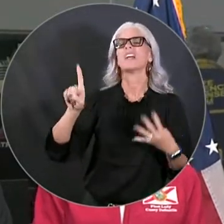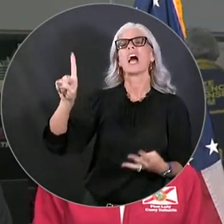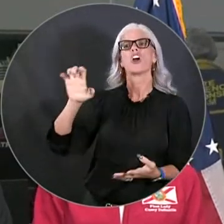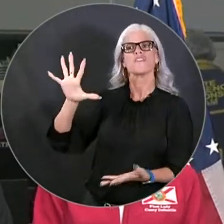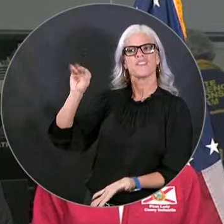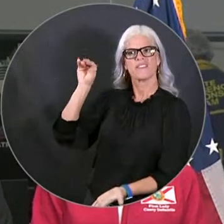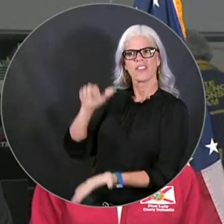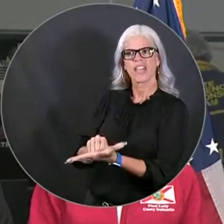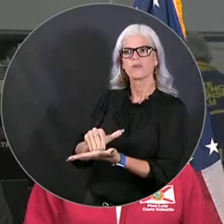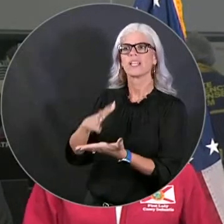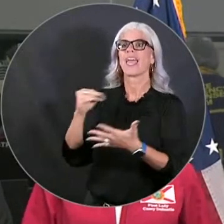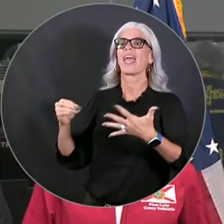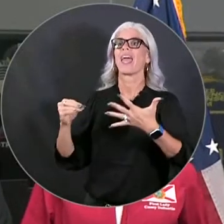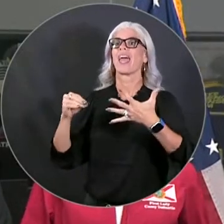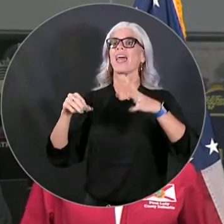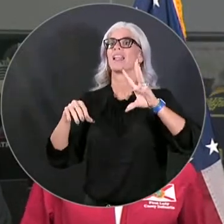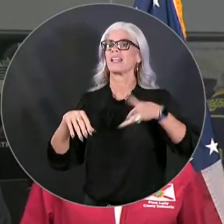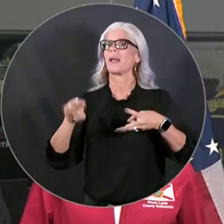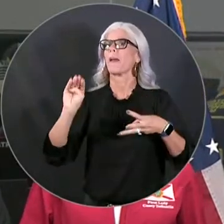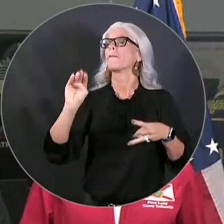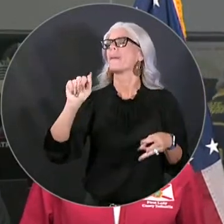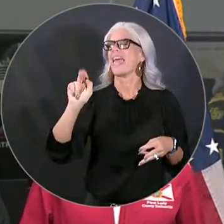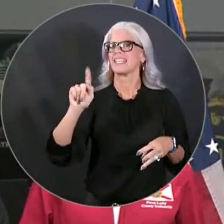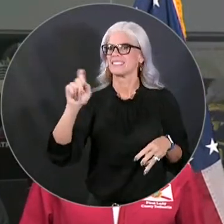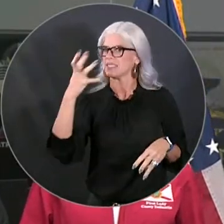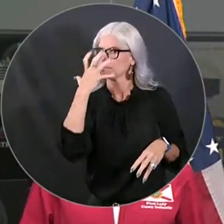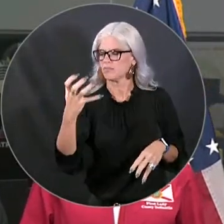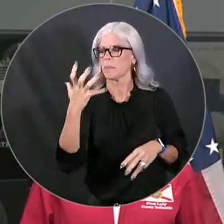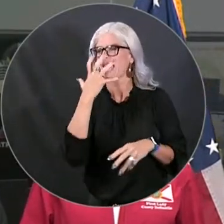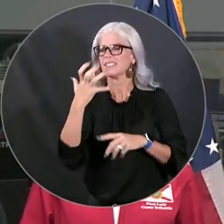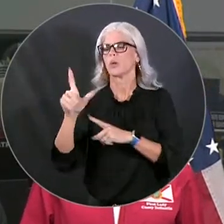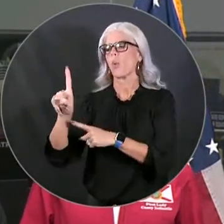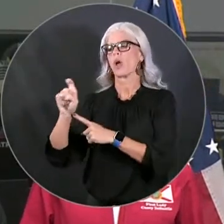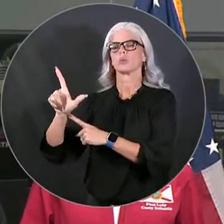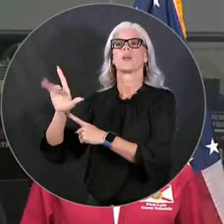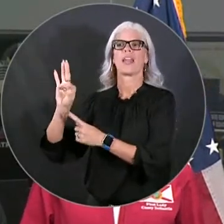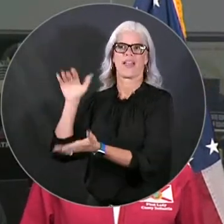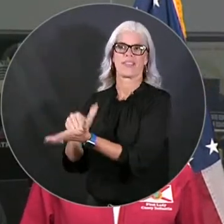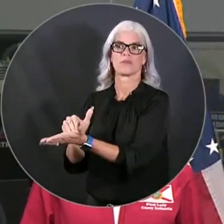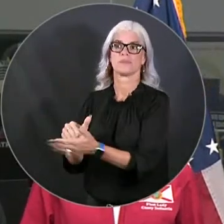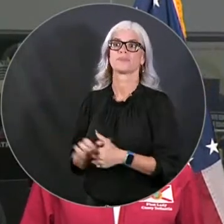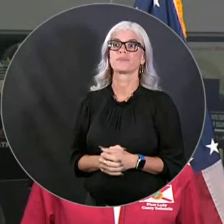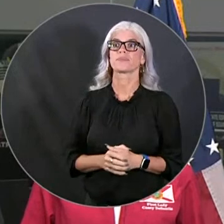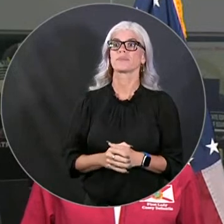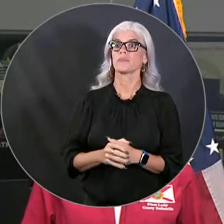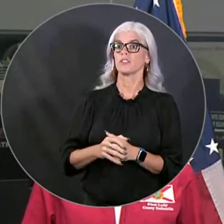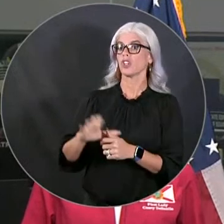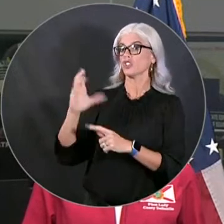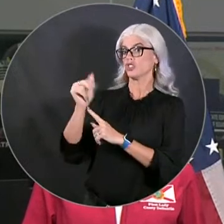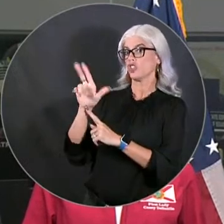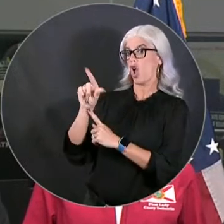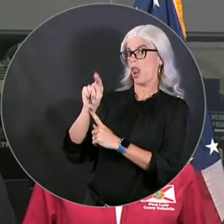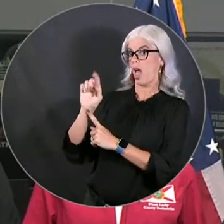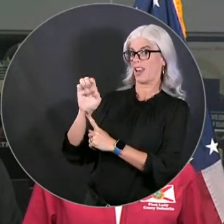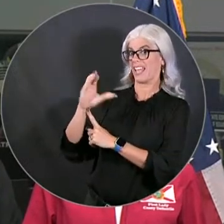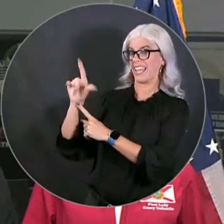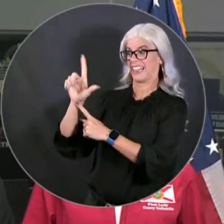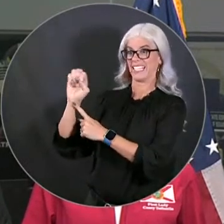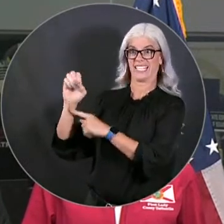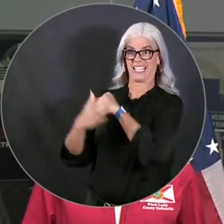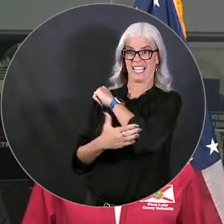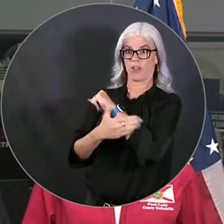The Charlotte and Lee reconnects are really going to likely have to be rebuilding of